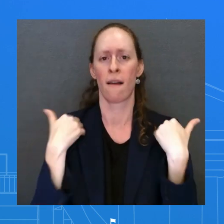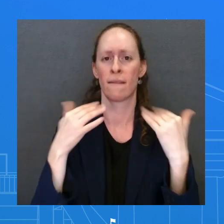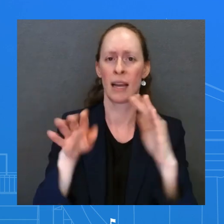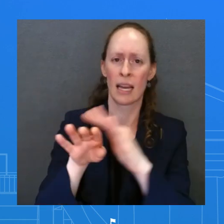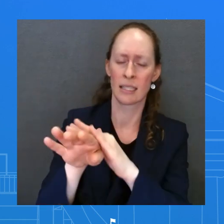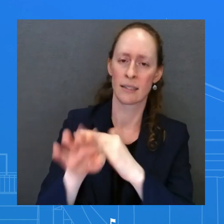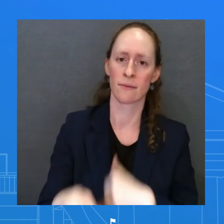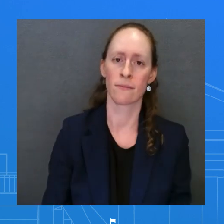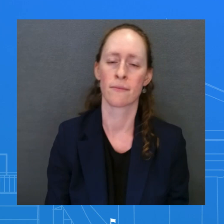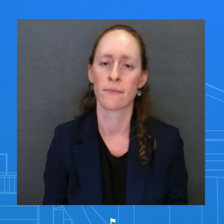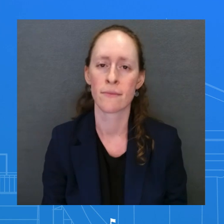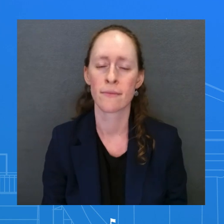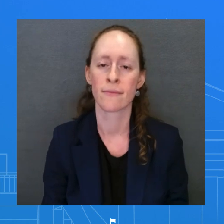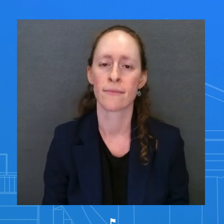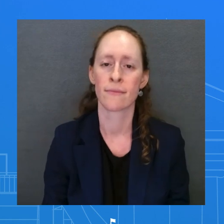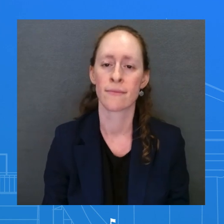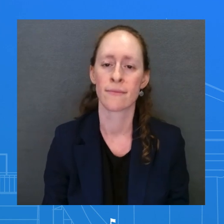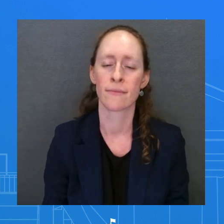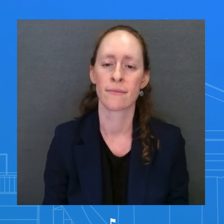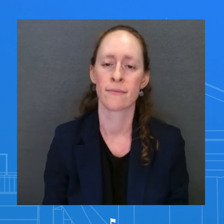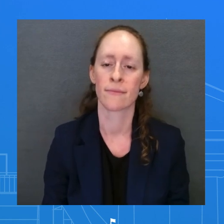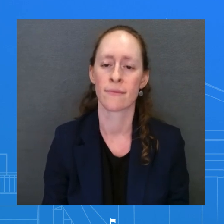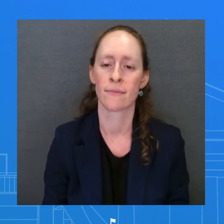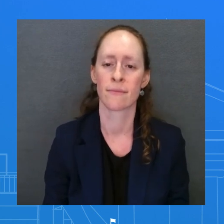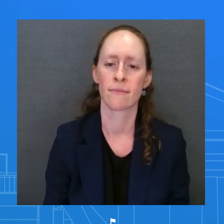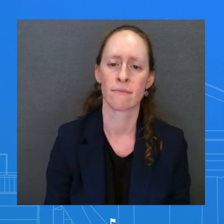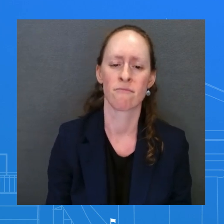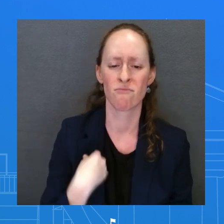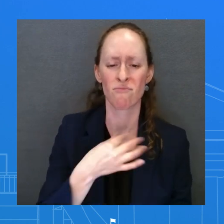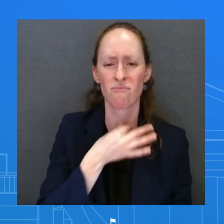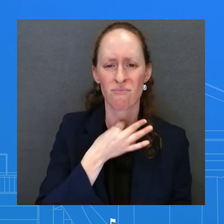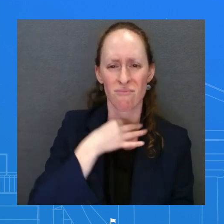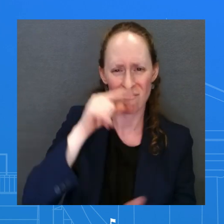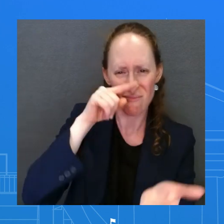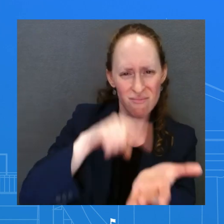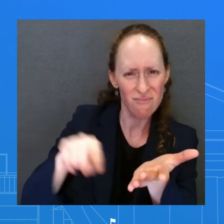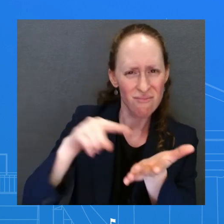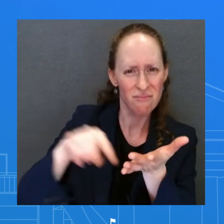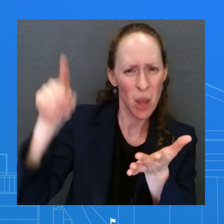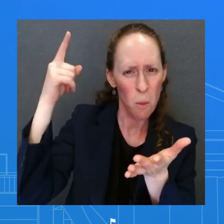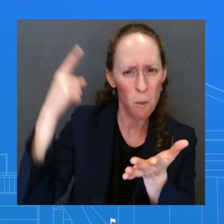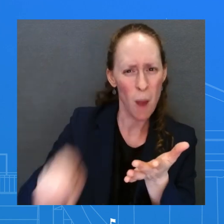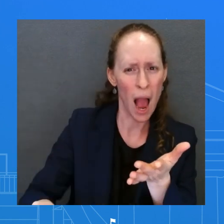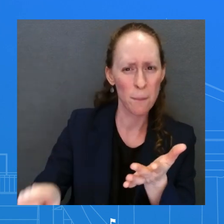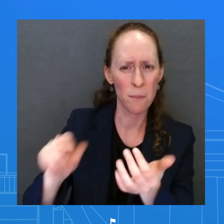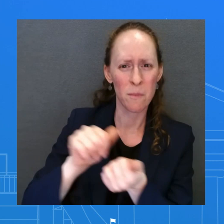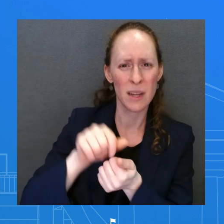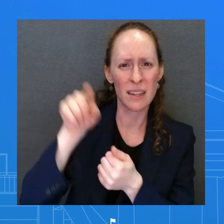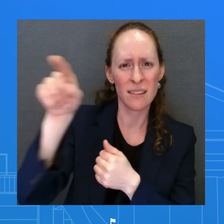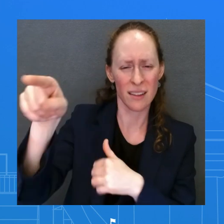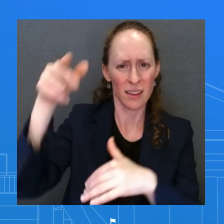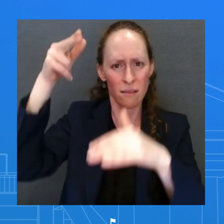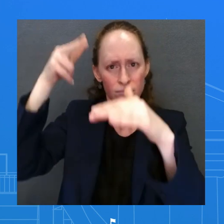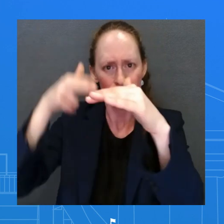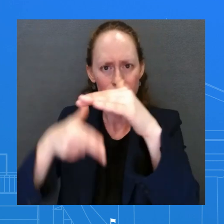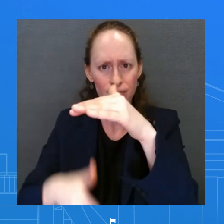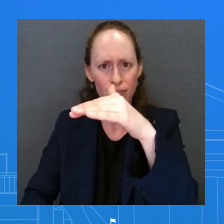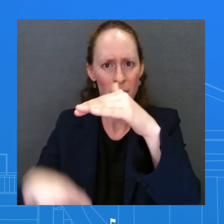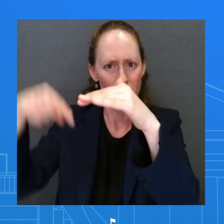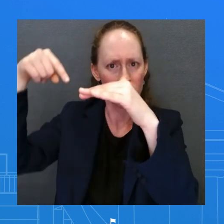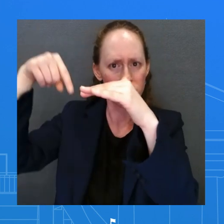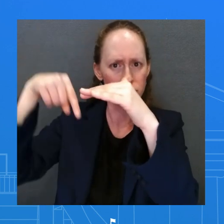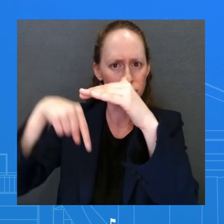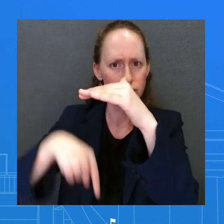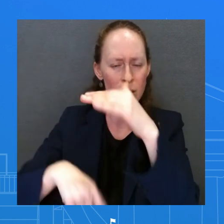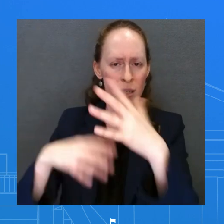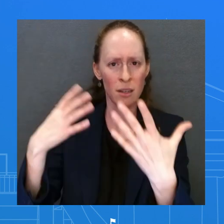this submersible? Look, I can't speak to that from here. I will leave it to others, the United States Coast Guards and others, to